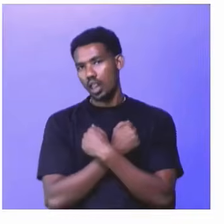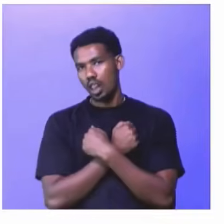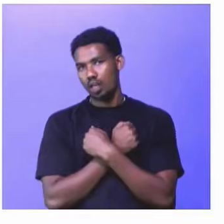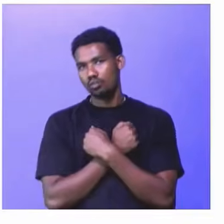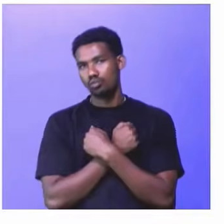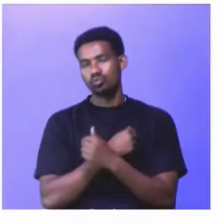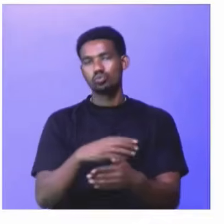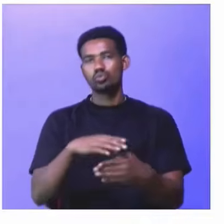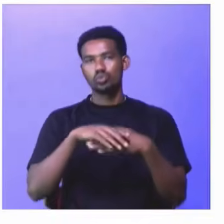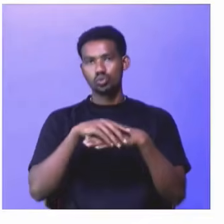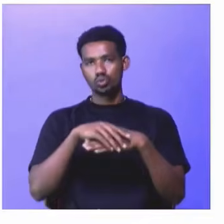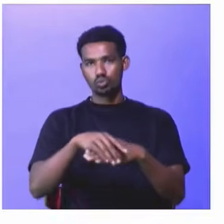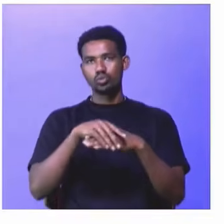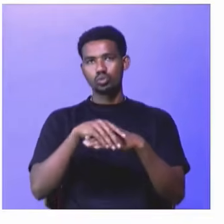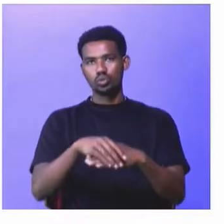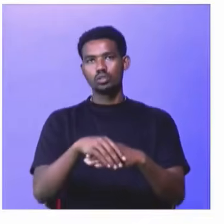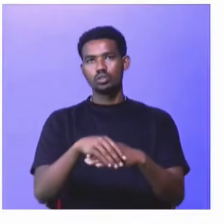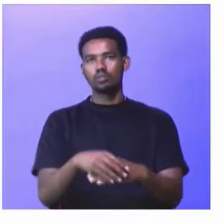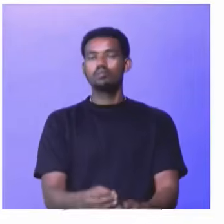introduce